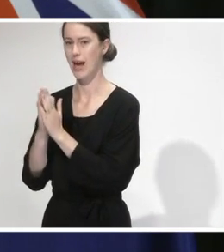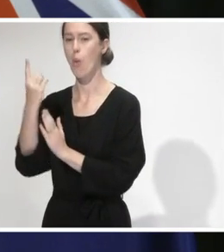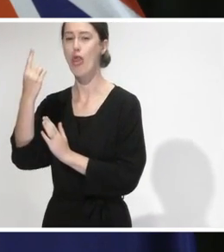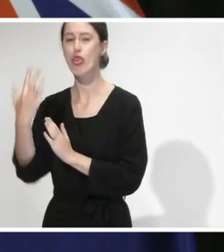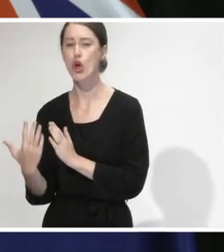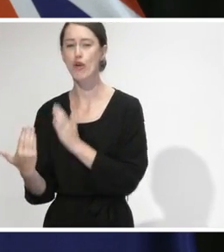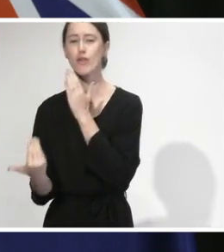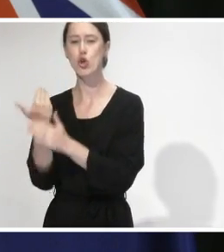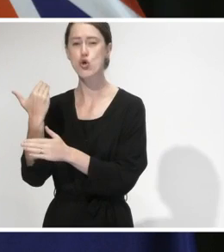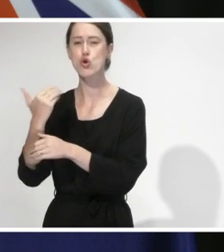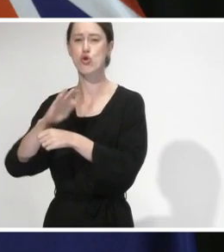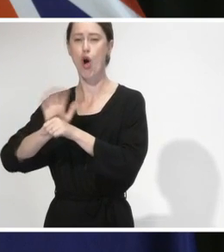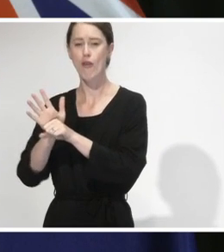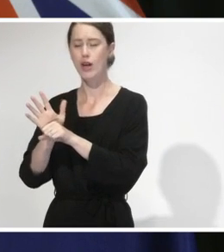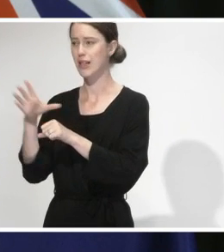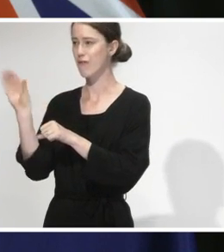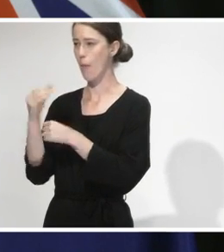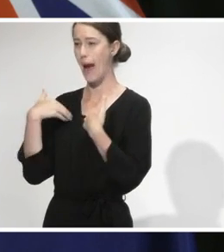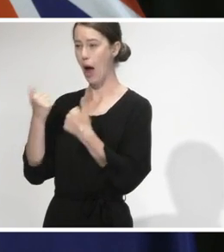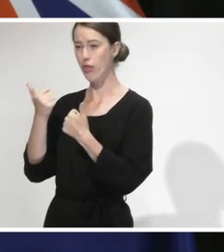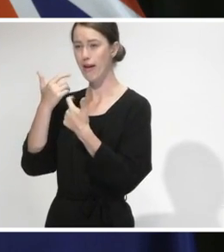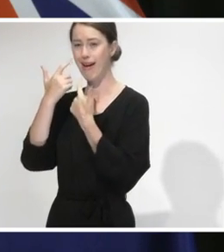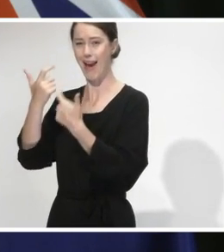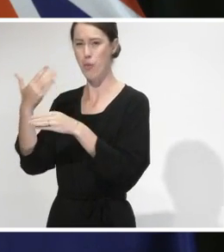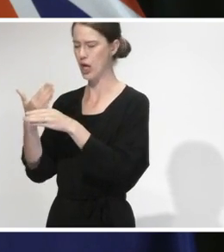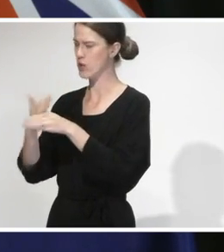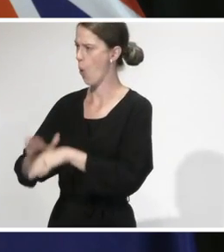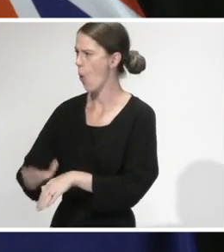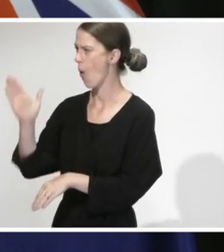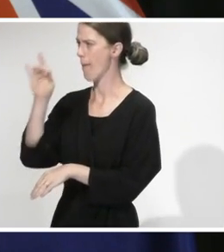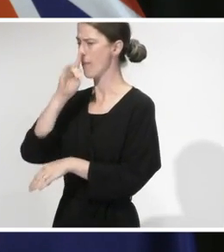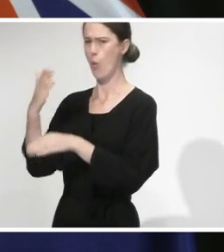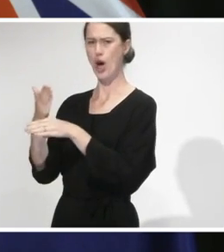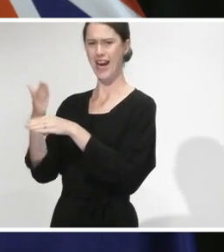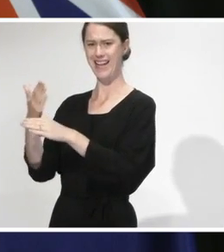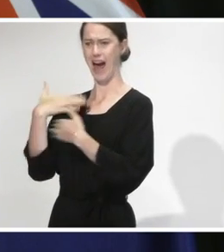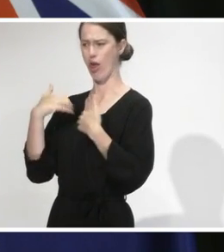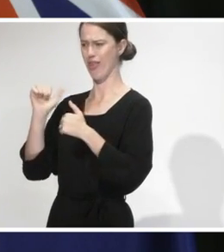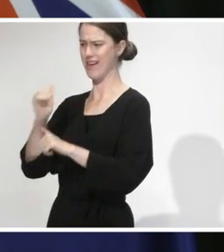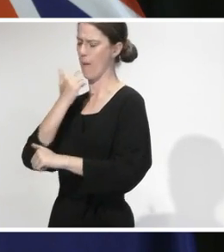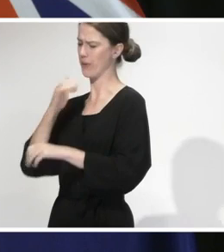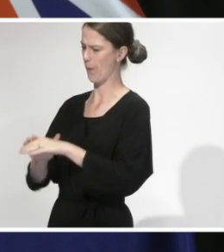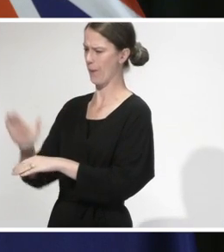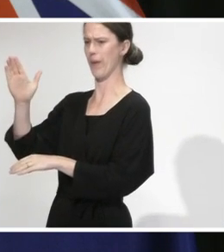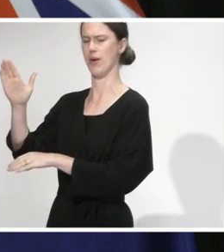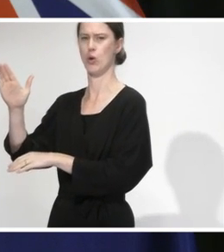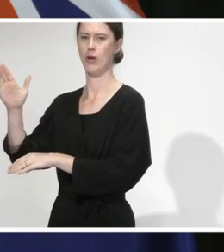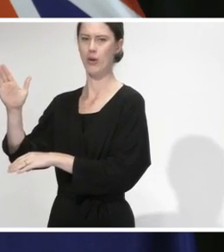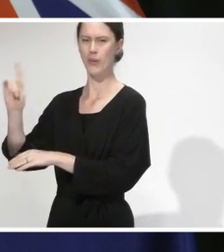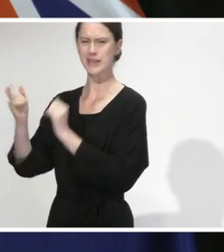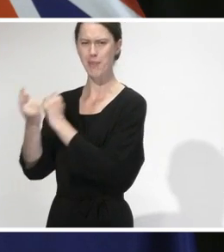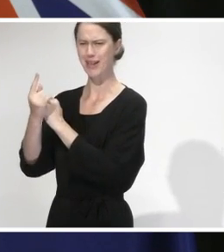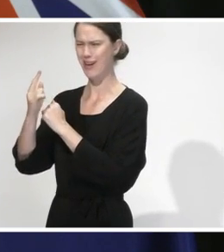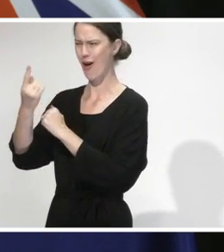workers. How concerned are you about that jump in numbers, and what does that suggest, if anything, about transmission